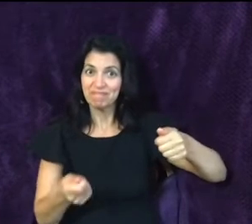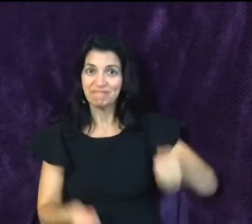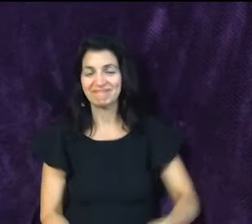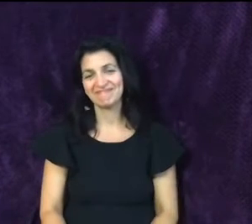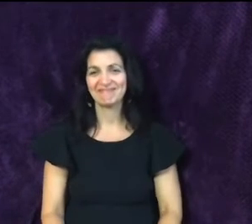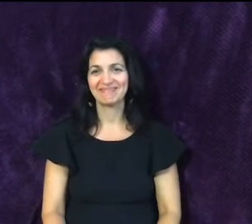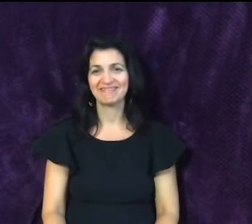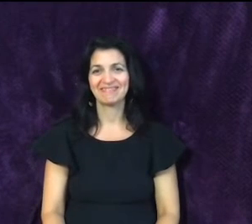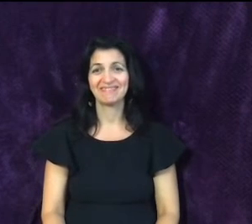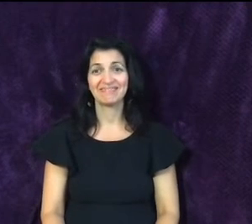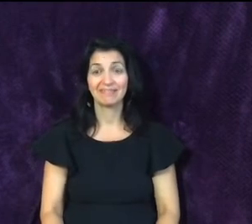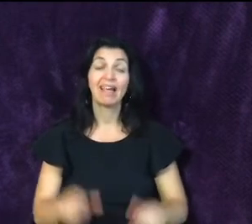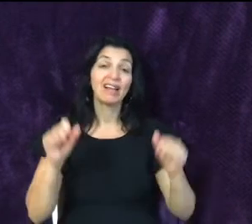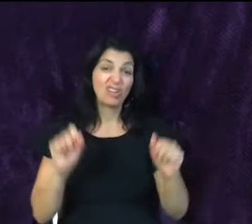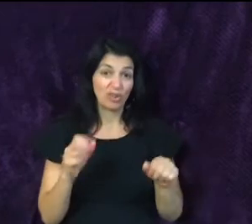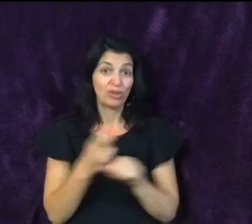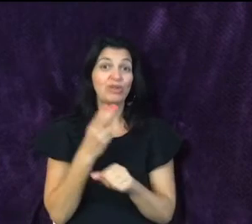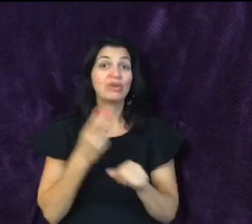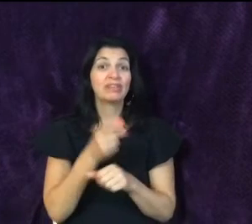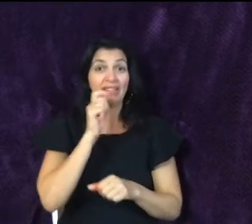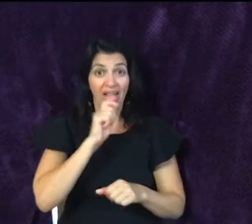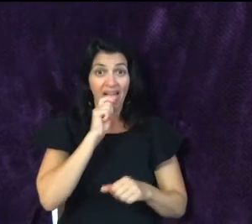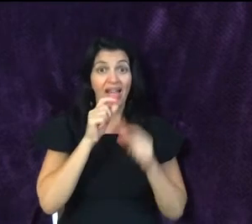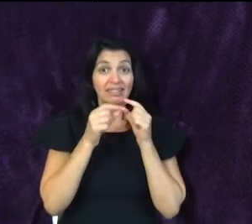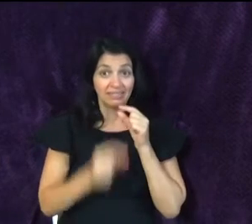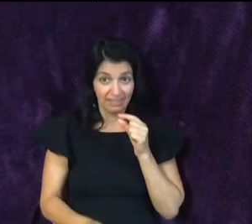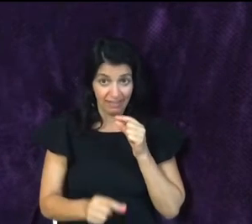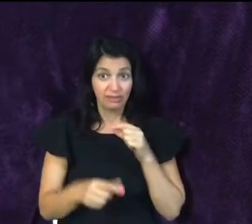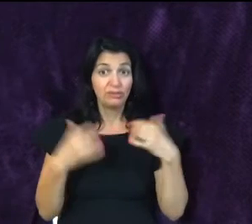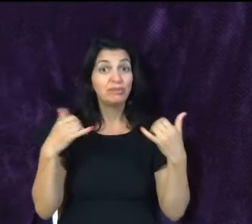Or I can even use the popsicle stick to play my strings.